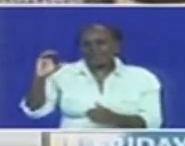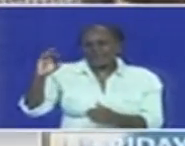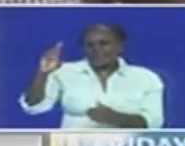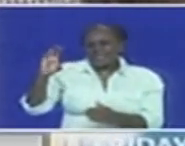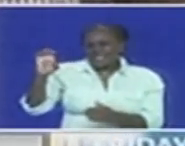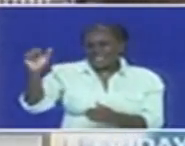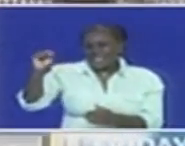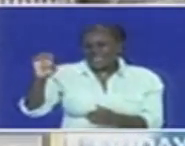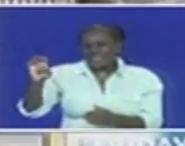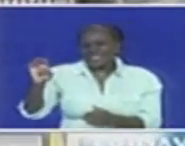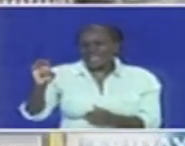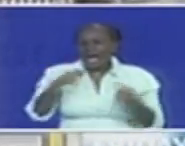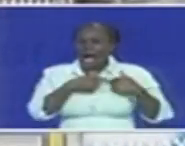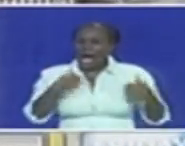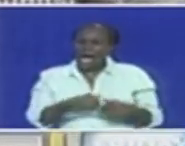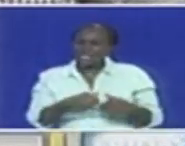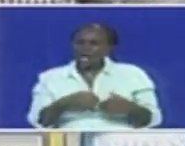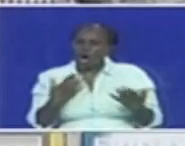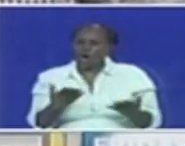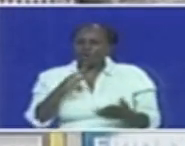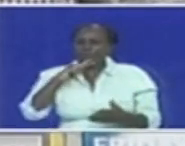heart or sacred heart?